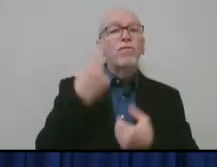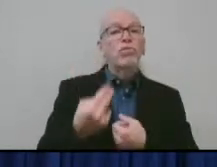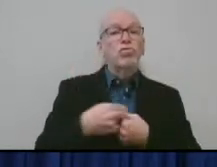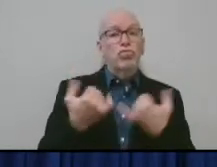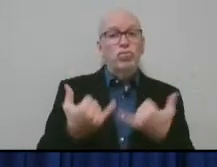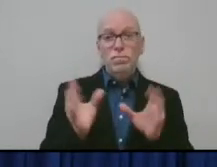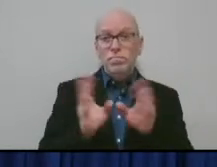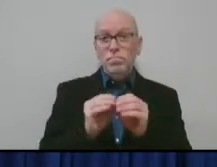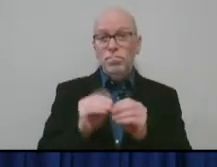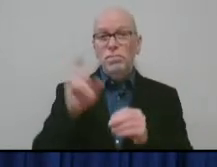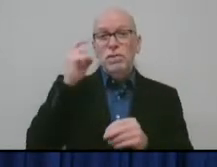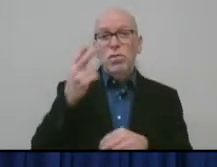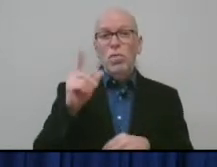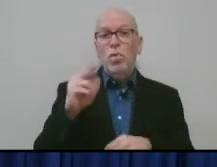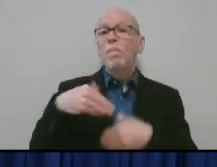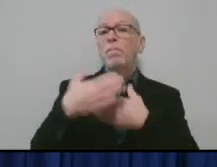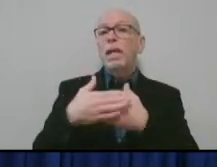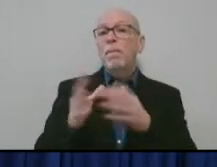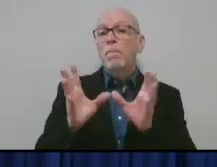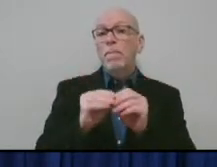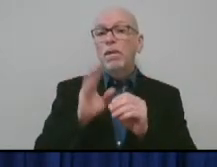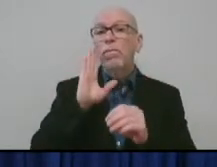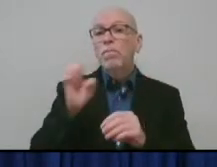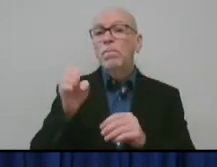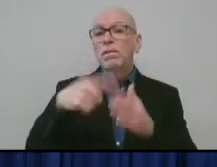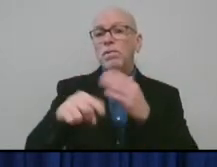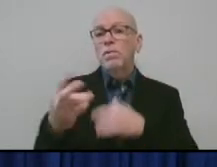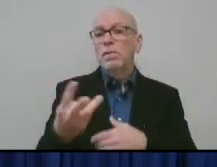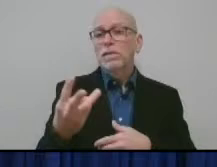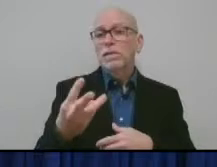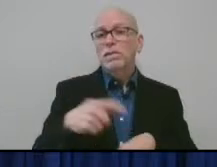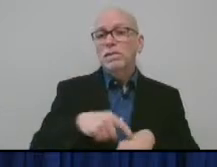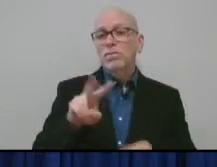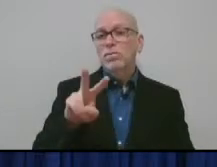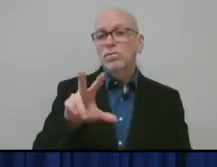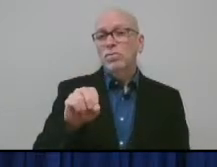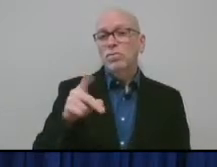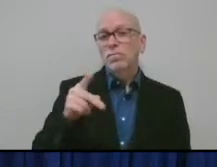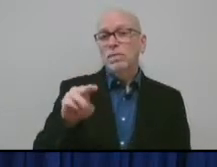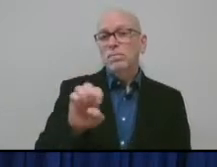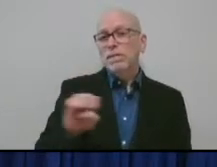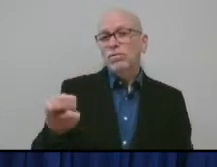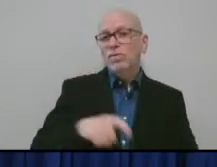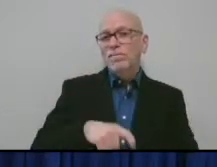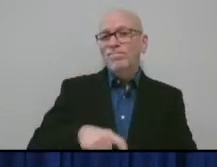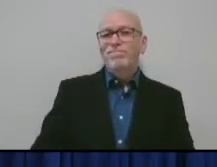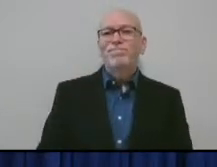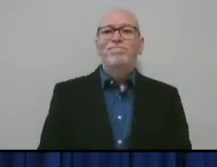briefing. Governor Holcomb's next briefing will be next Wednesday at 2:30 p.m. Eastern.